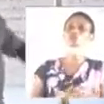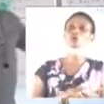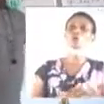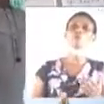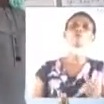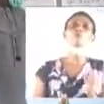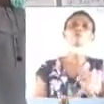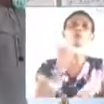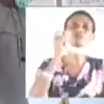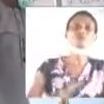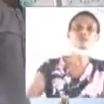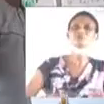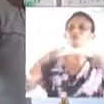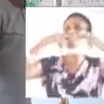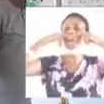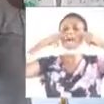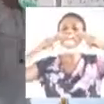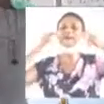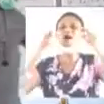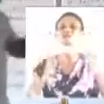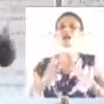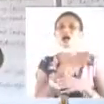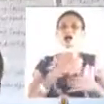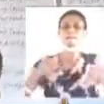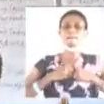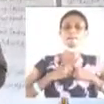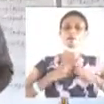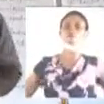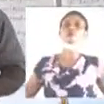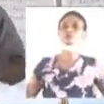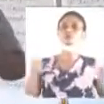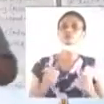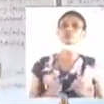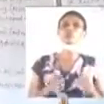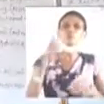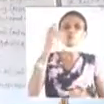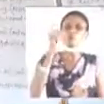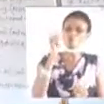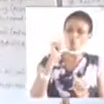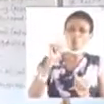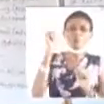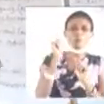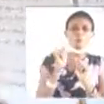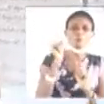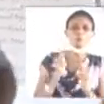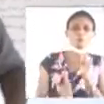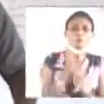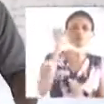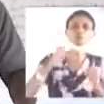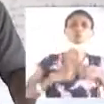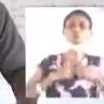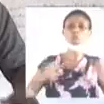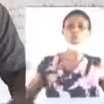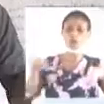addict. They are often seen in robbery cases and rape. Most